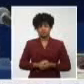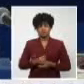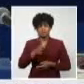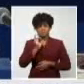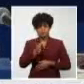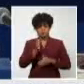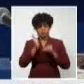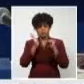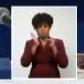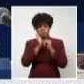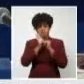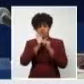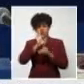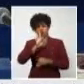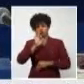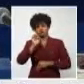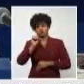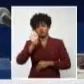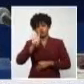Of the